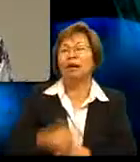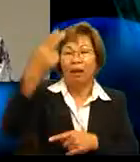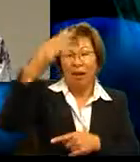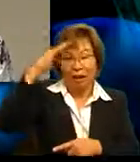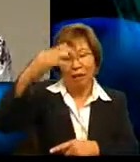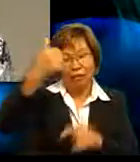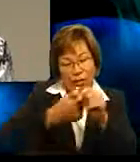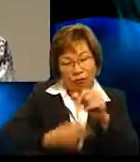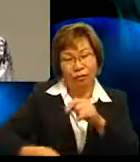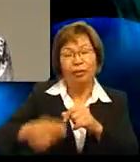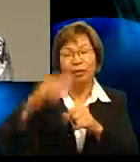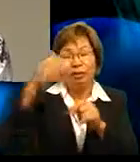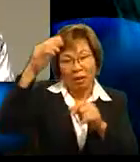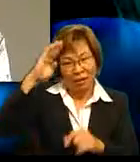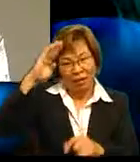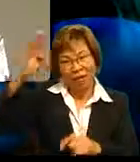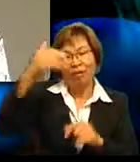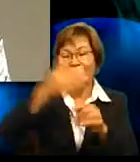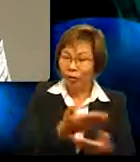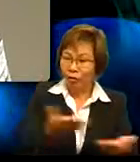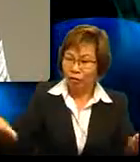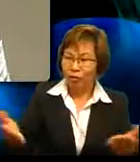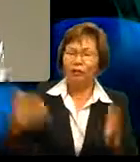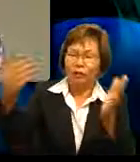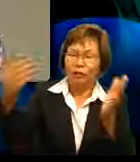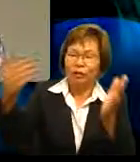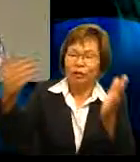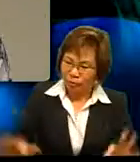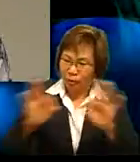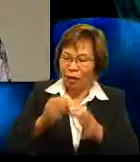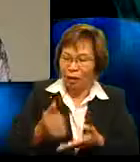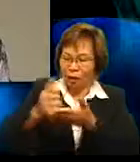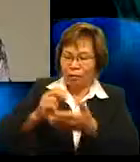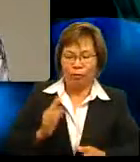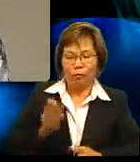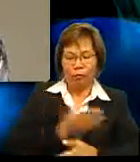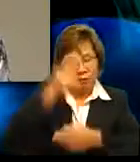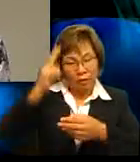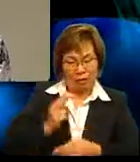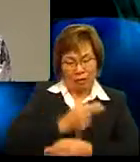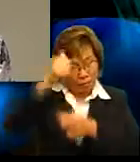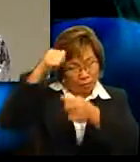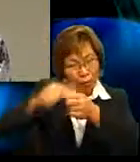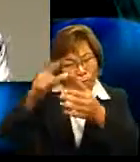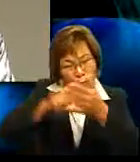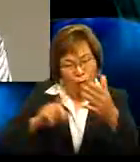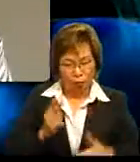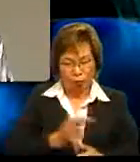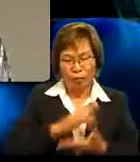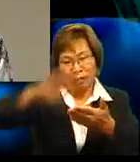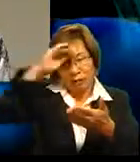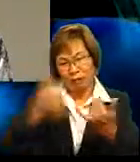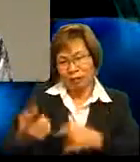revision is a must in our learning session. Keep in mind that revision will help us to remember what we have learned today.